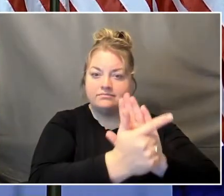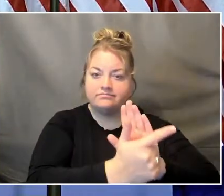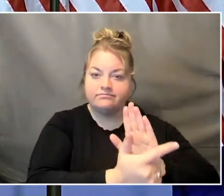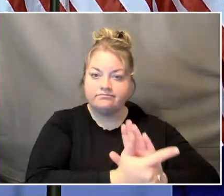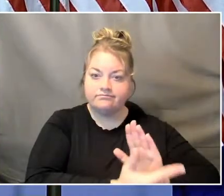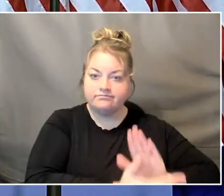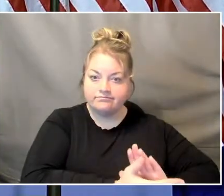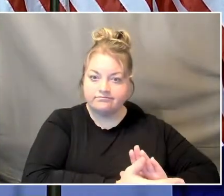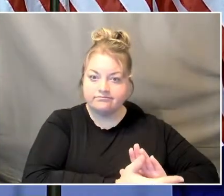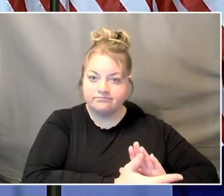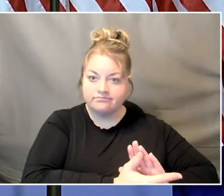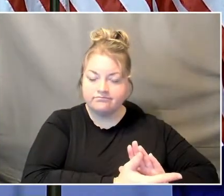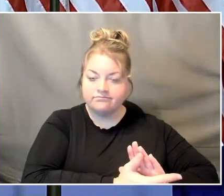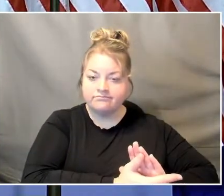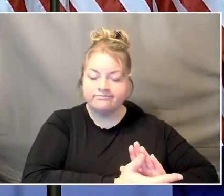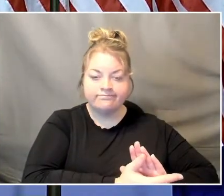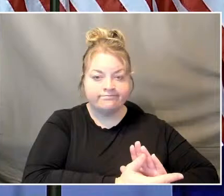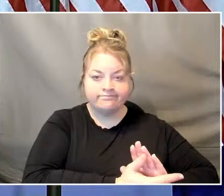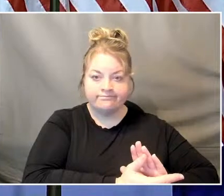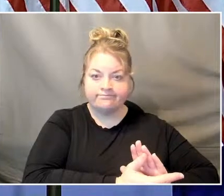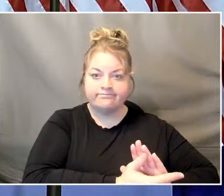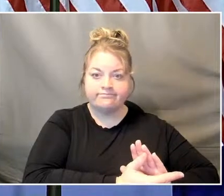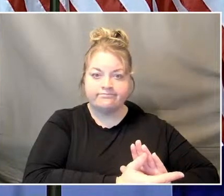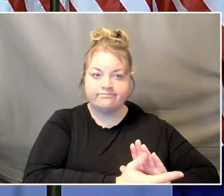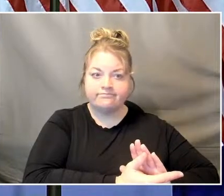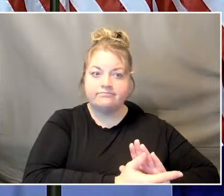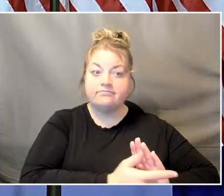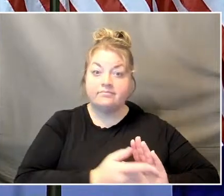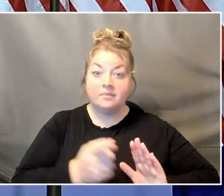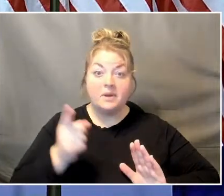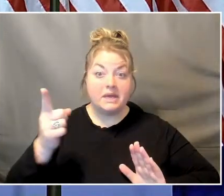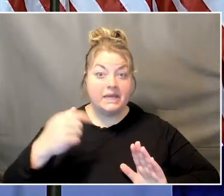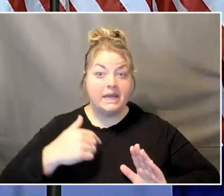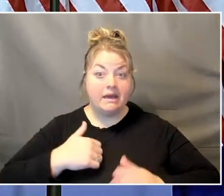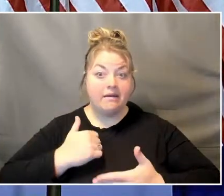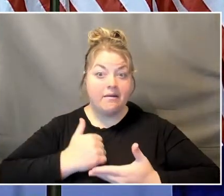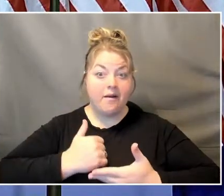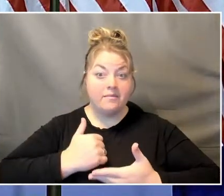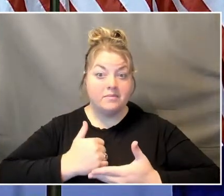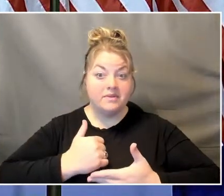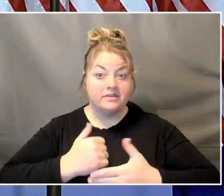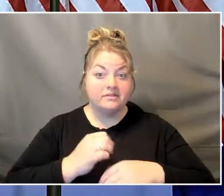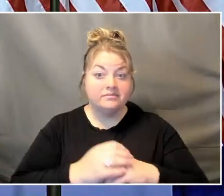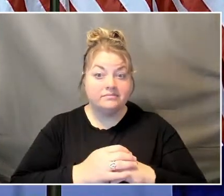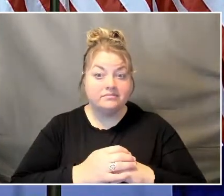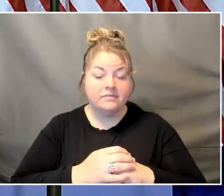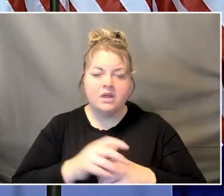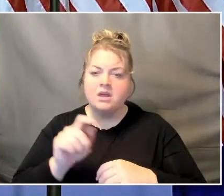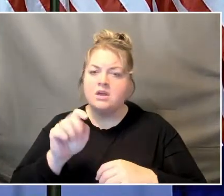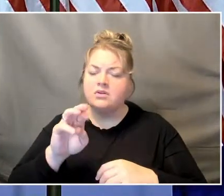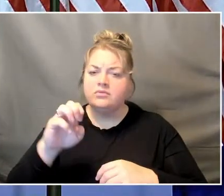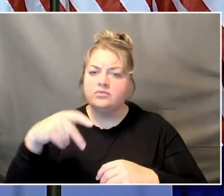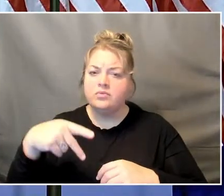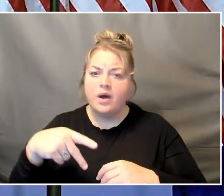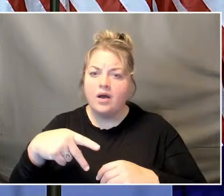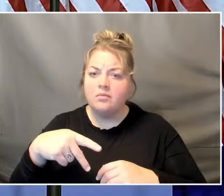after ban. He had accomplices. And